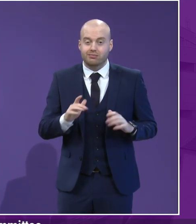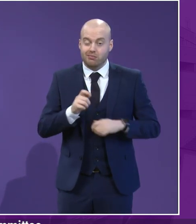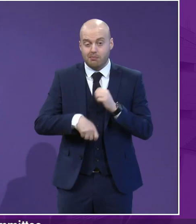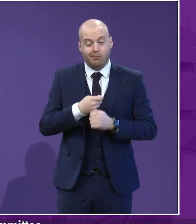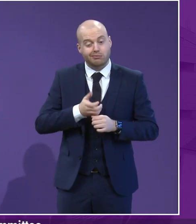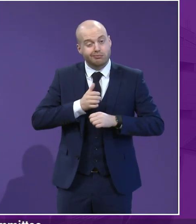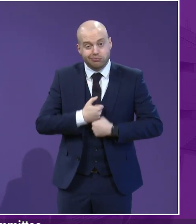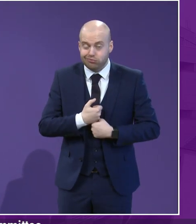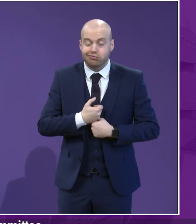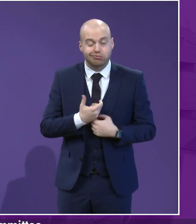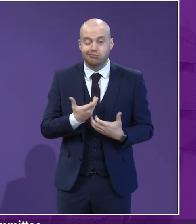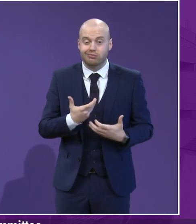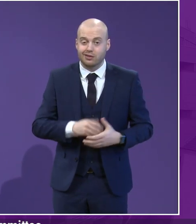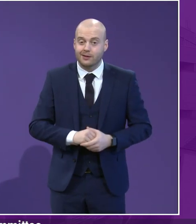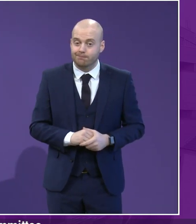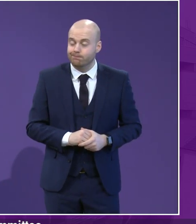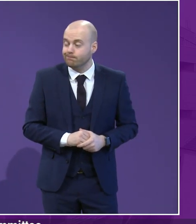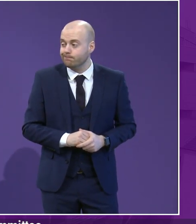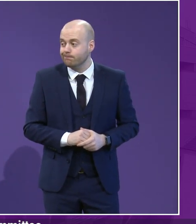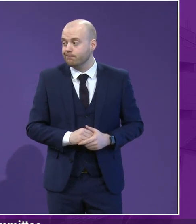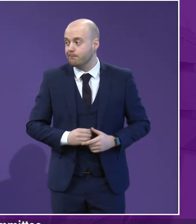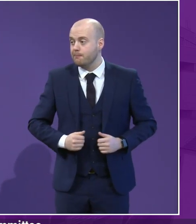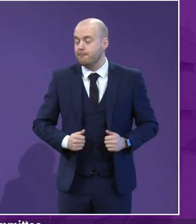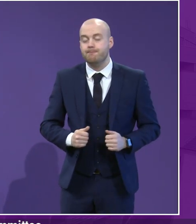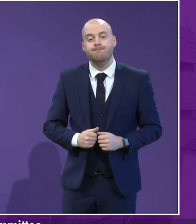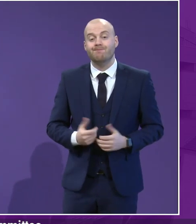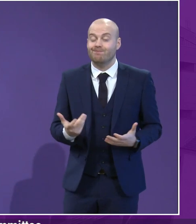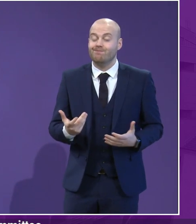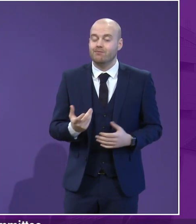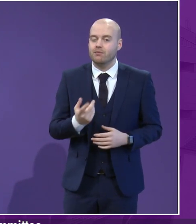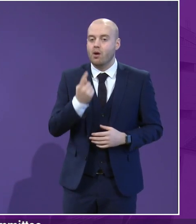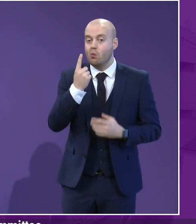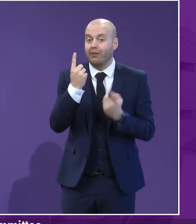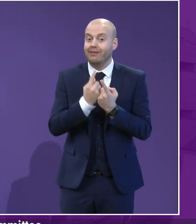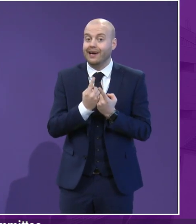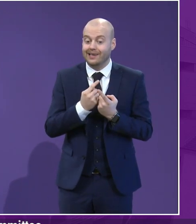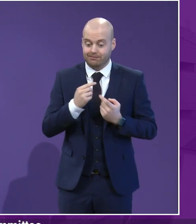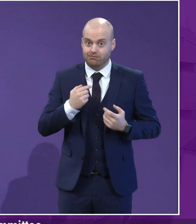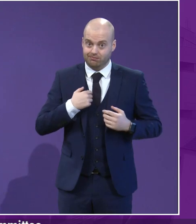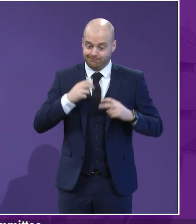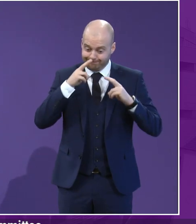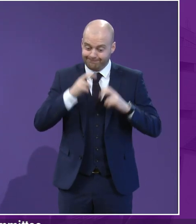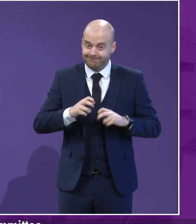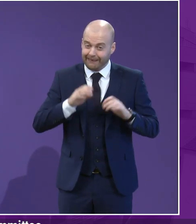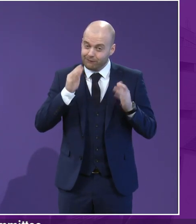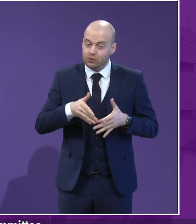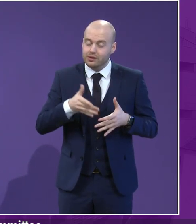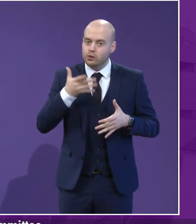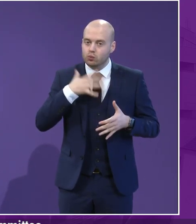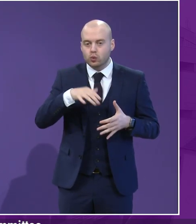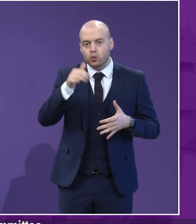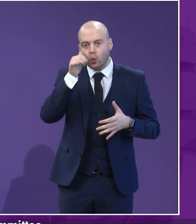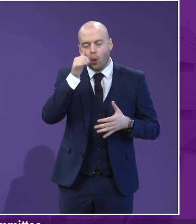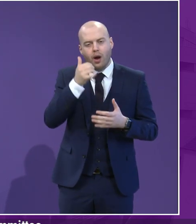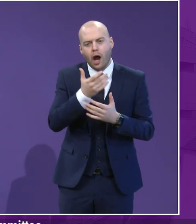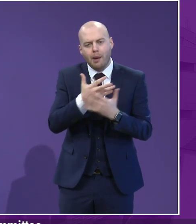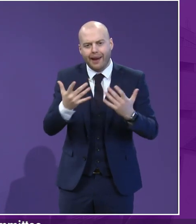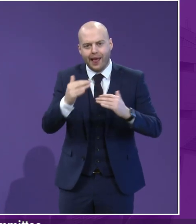on their mental health and coping with these, particularly upon arrival at university. So that brings another aspect into the